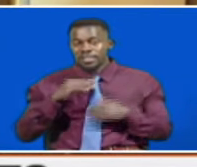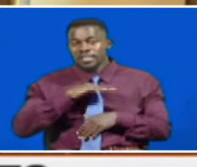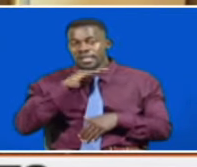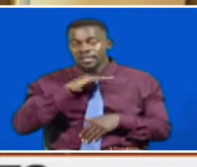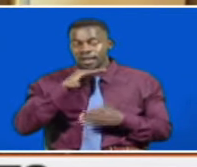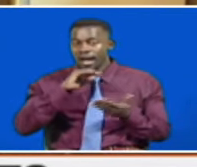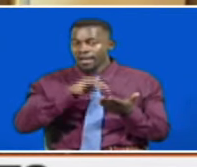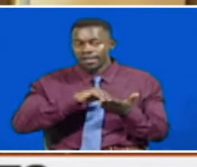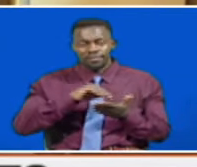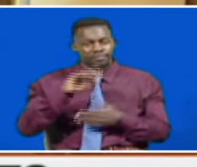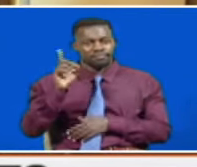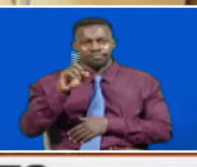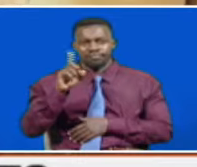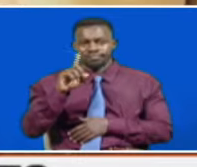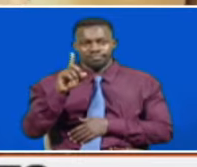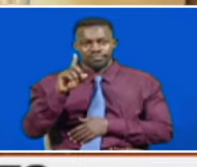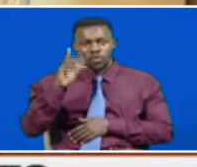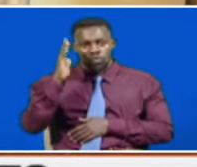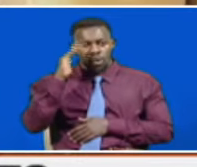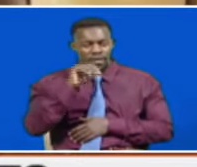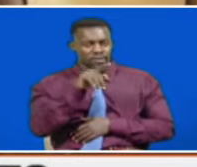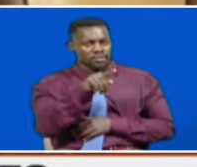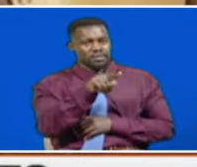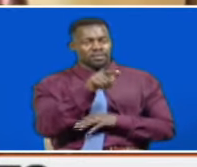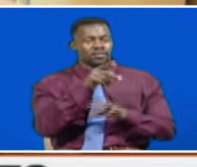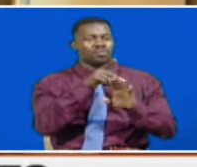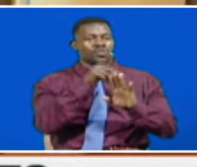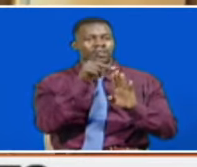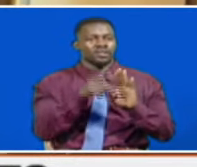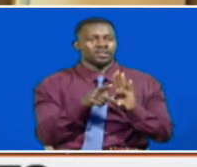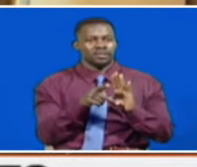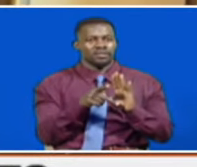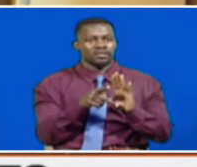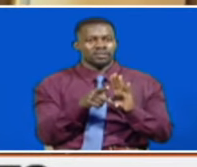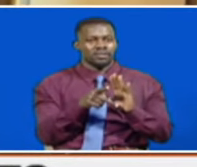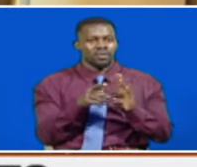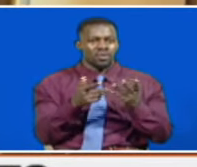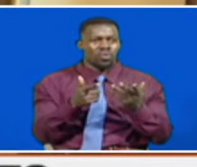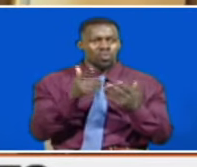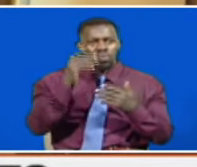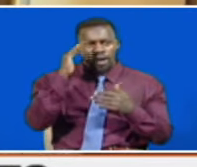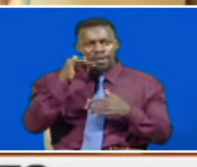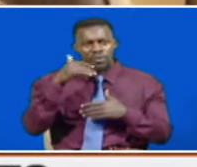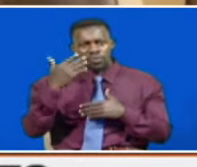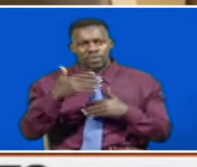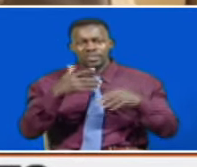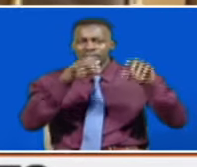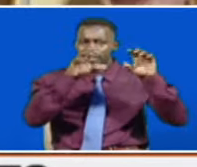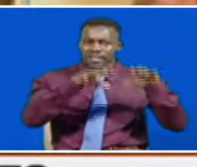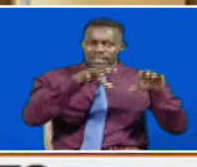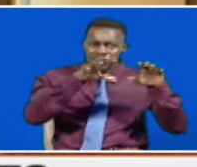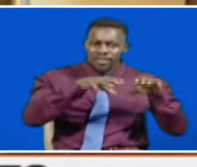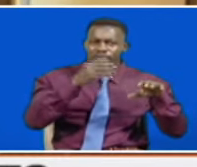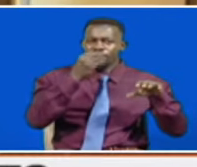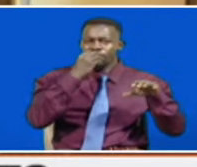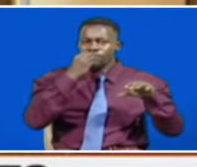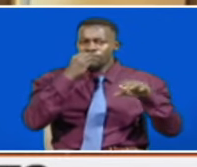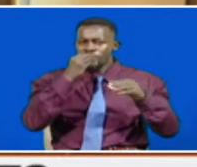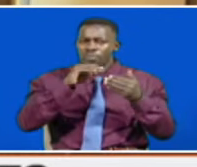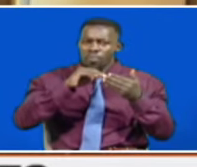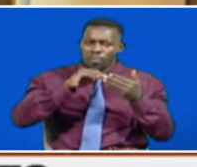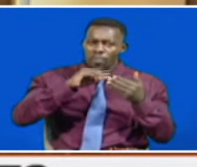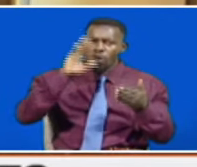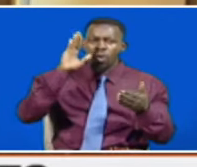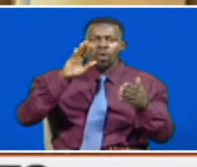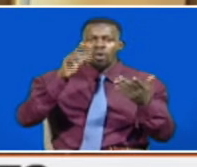again. Because they'll graze the way they are used to. Normally, when it is rainy season and when the grass is plenty out there, when it